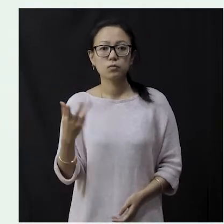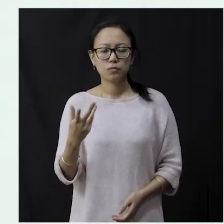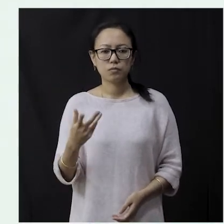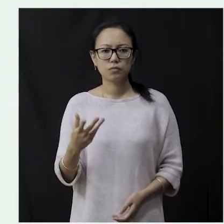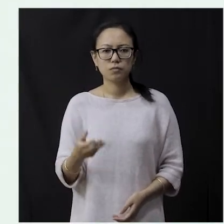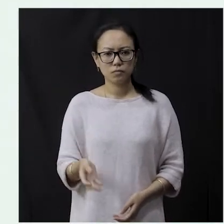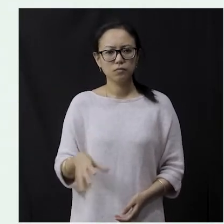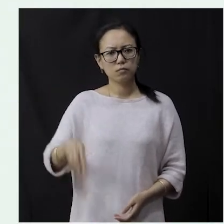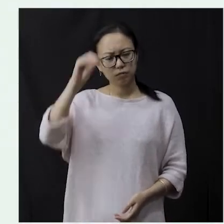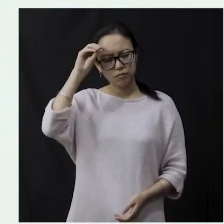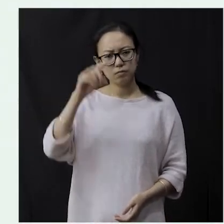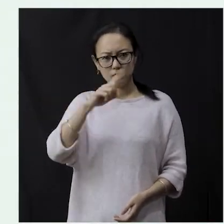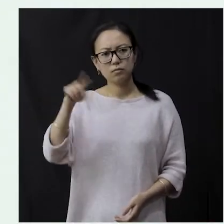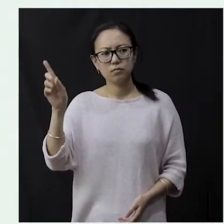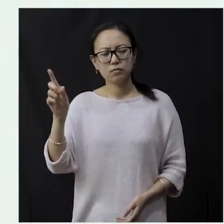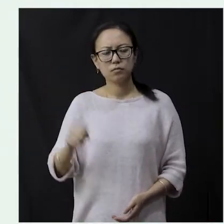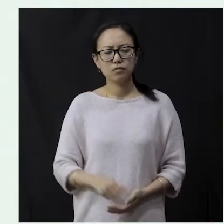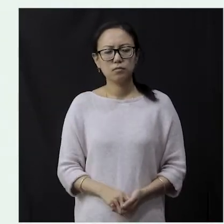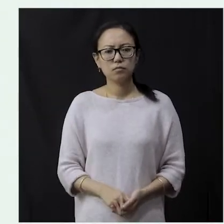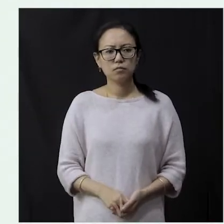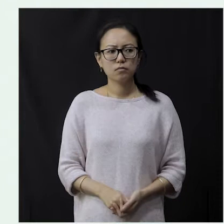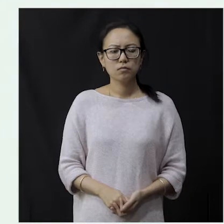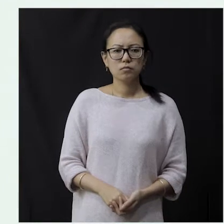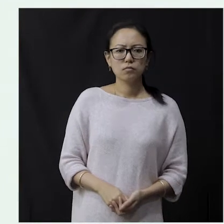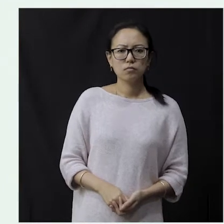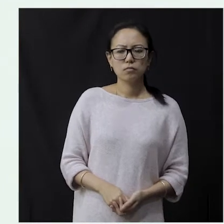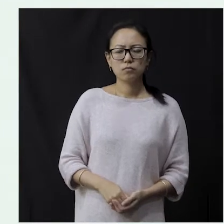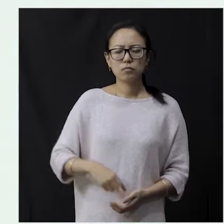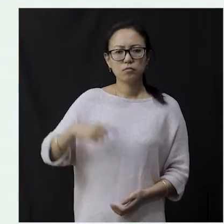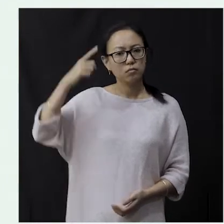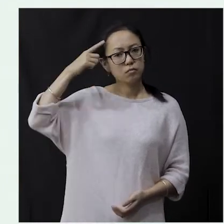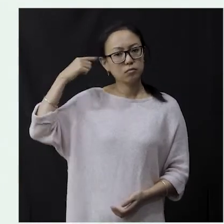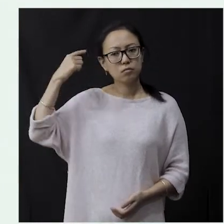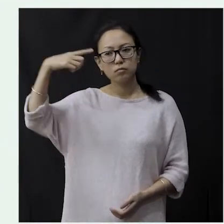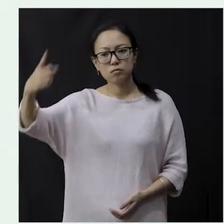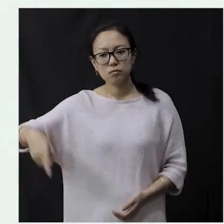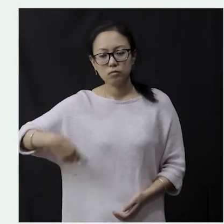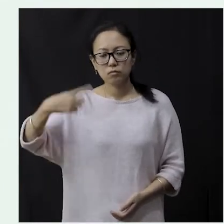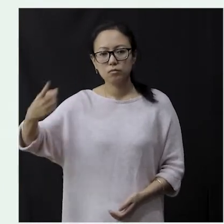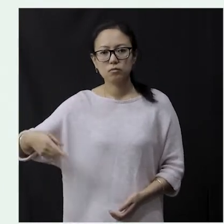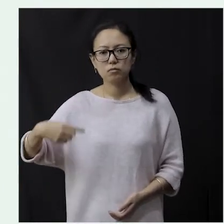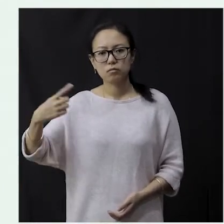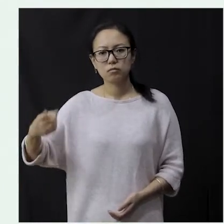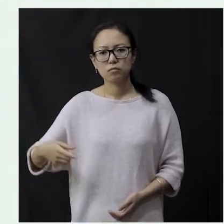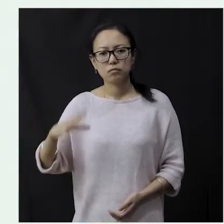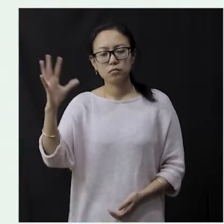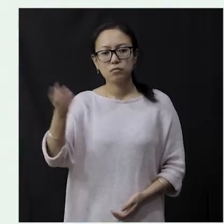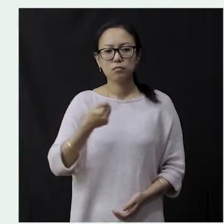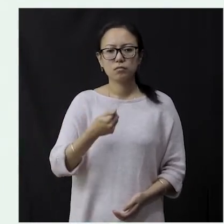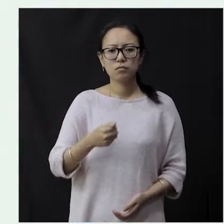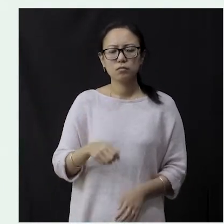decided to make a wheel out of it. And when the wheel was discovered, slowly